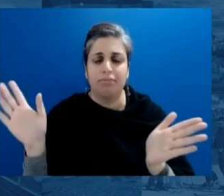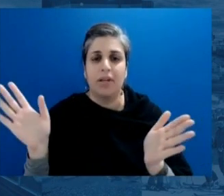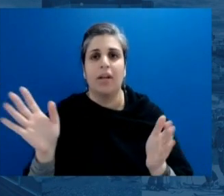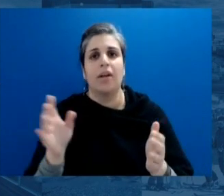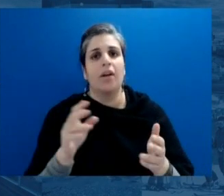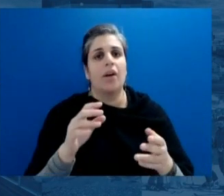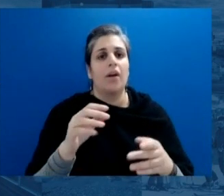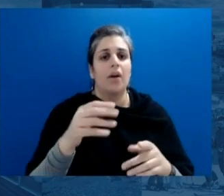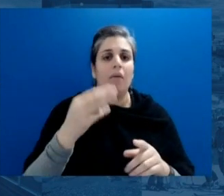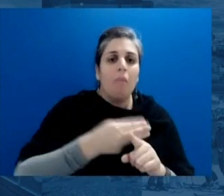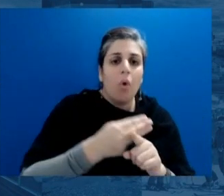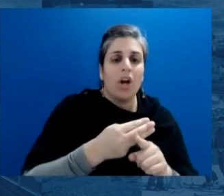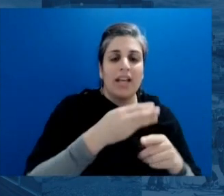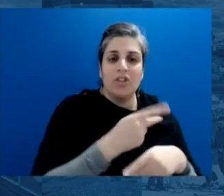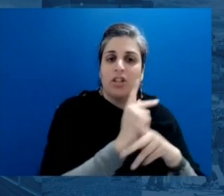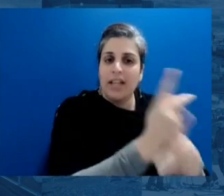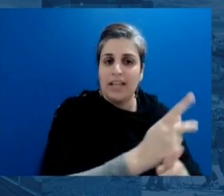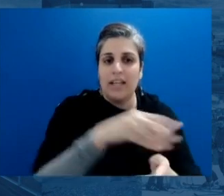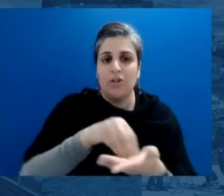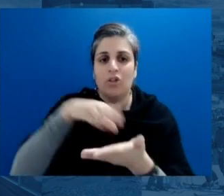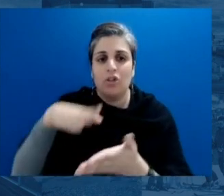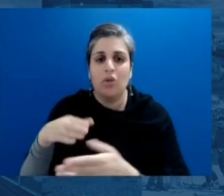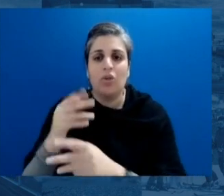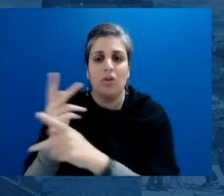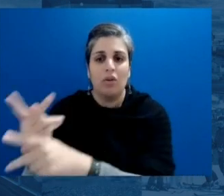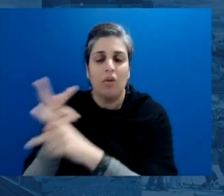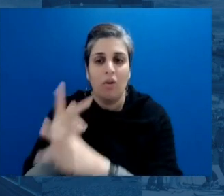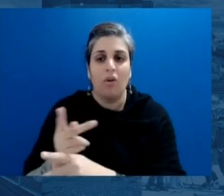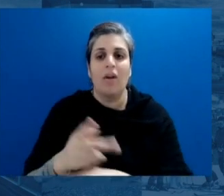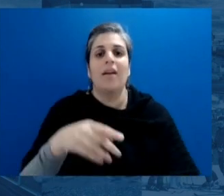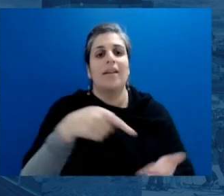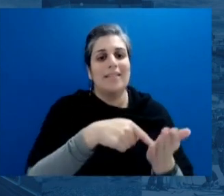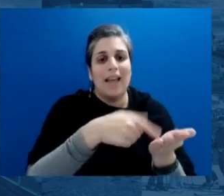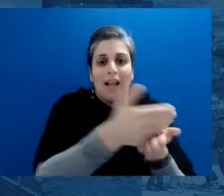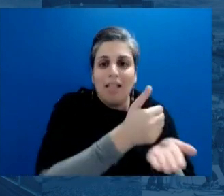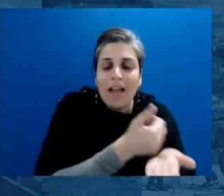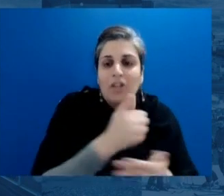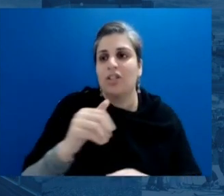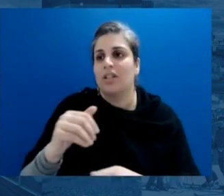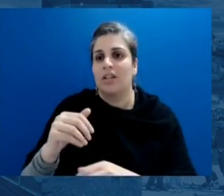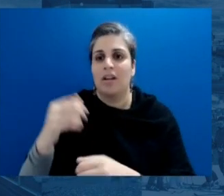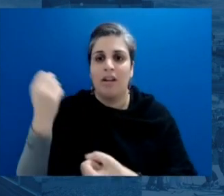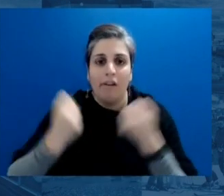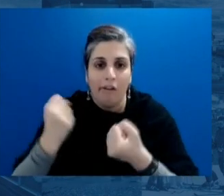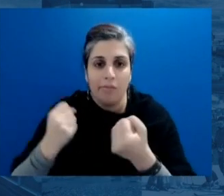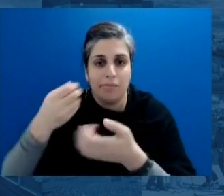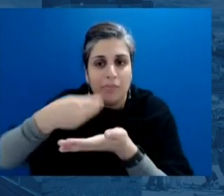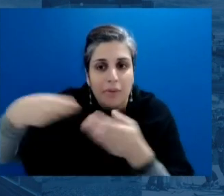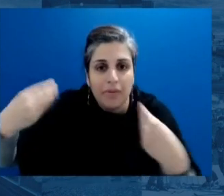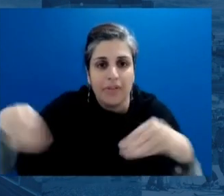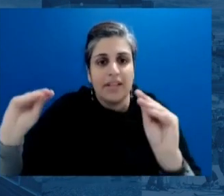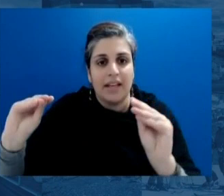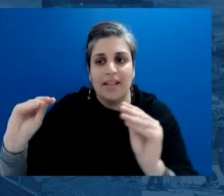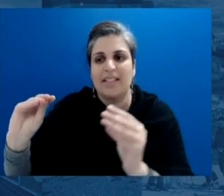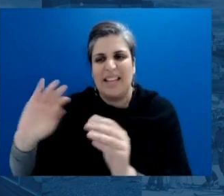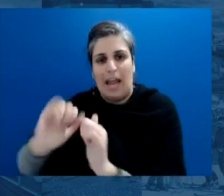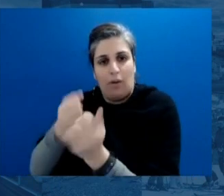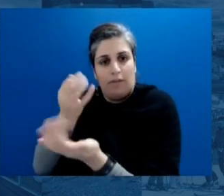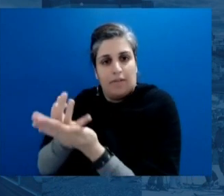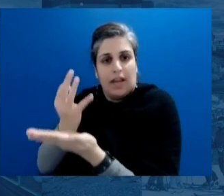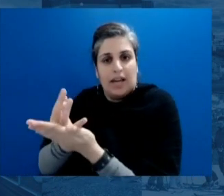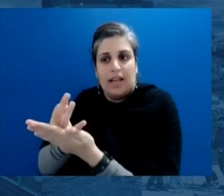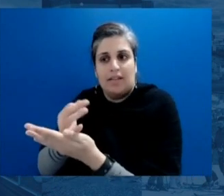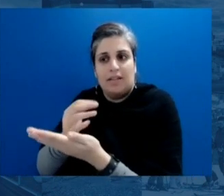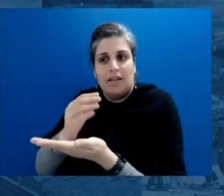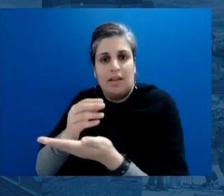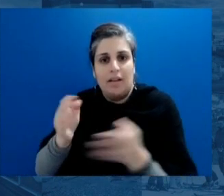rent-to-own transactions, debt collection, credit reporting, automobile sales and financing, among others.